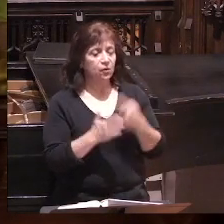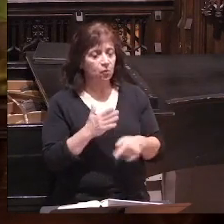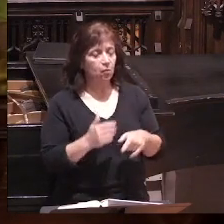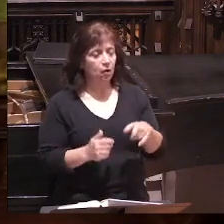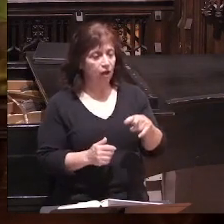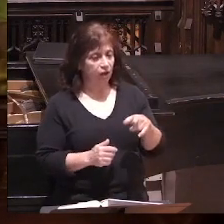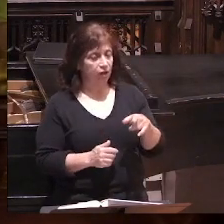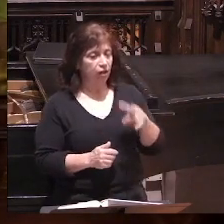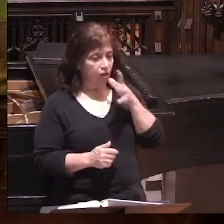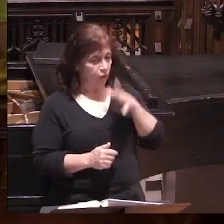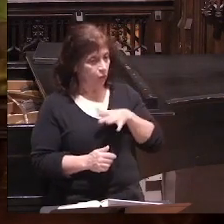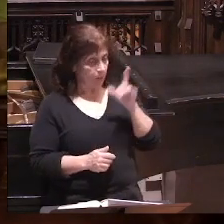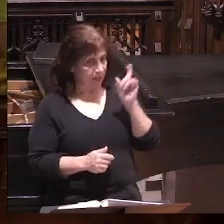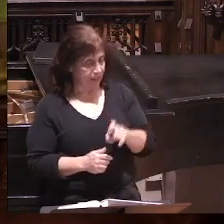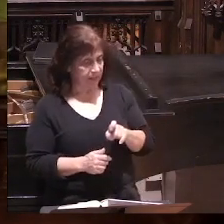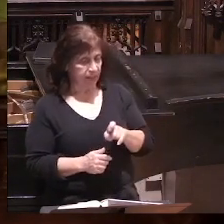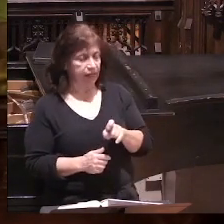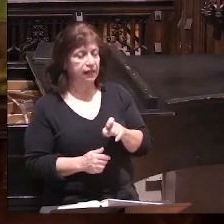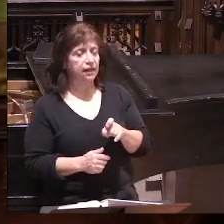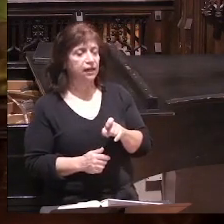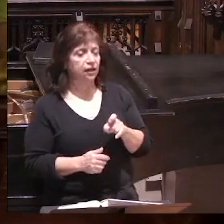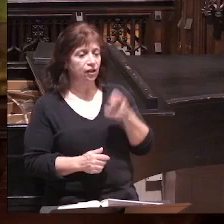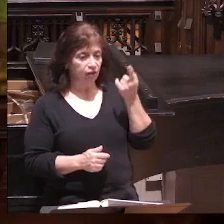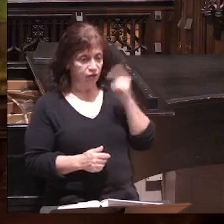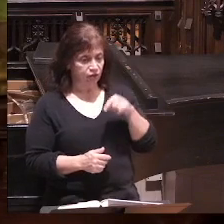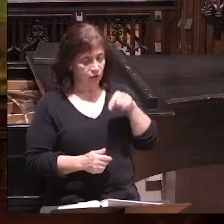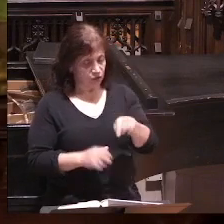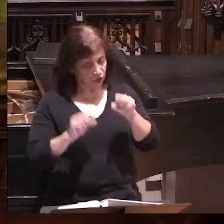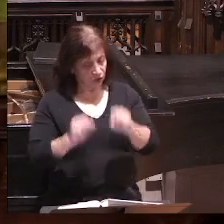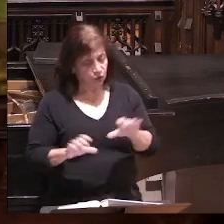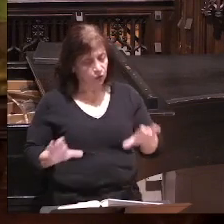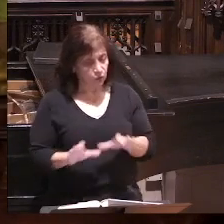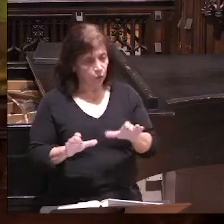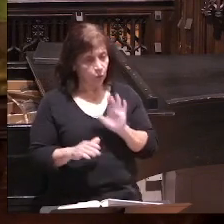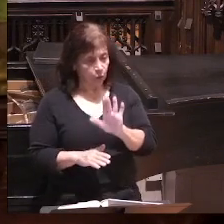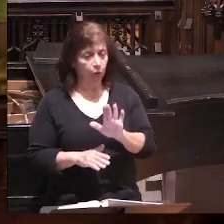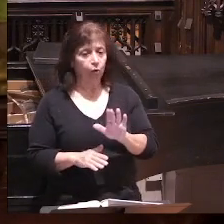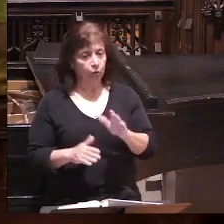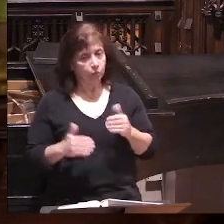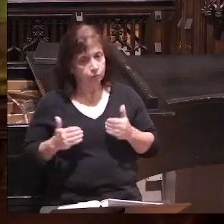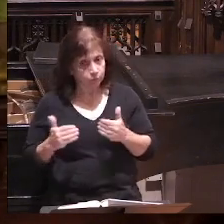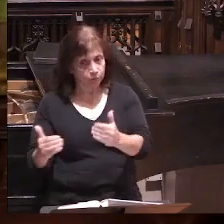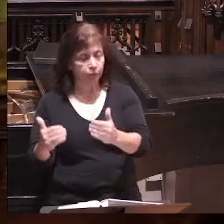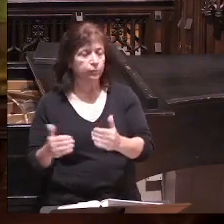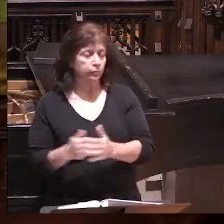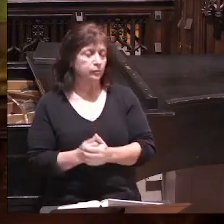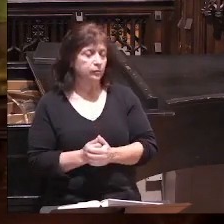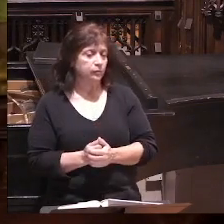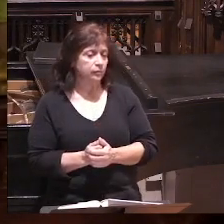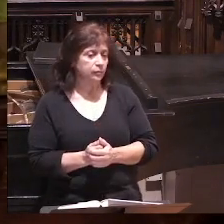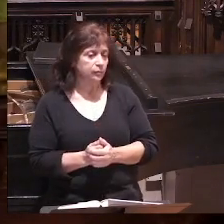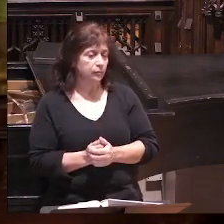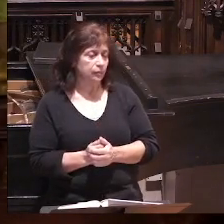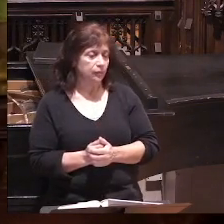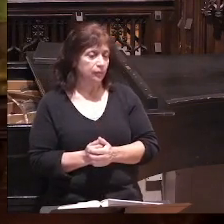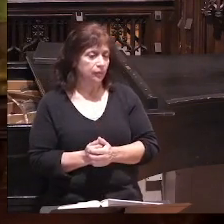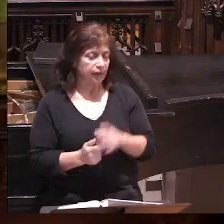she needed to hear in order to do what she needed to do.